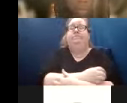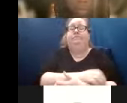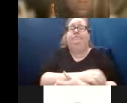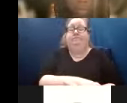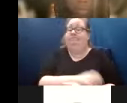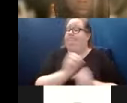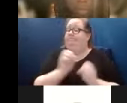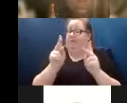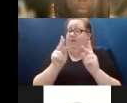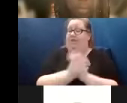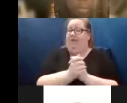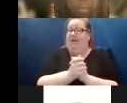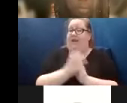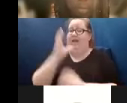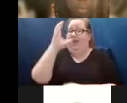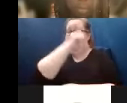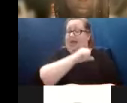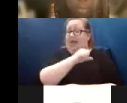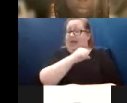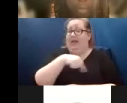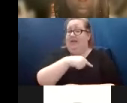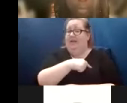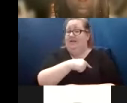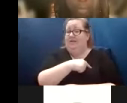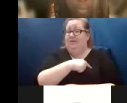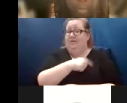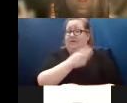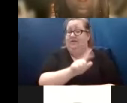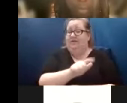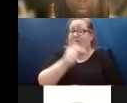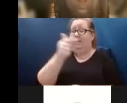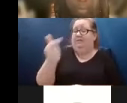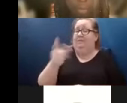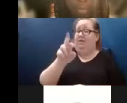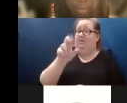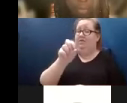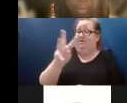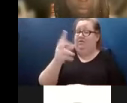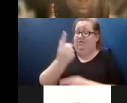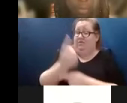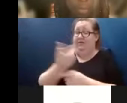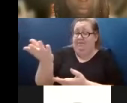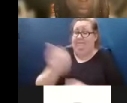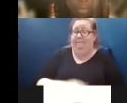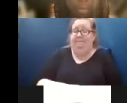All right. I guess I'll pass it back over to Drew, right?